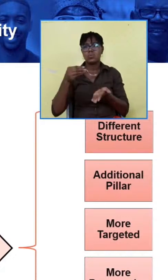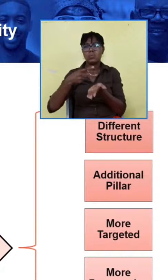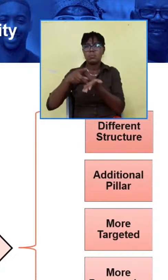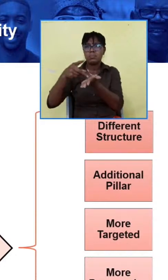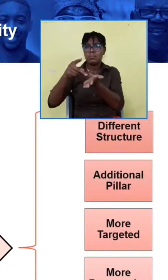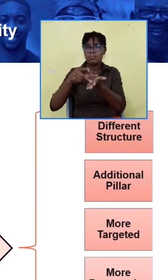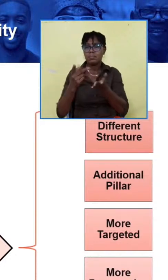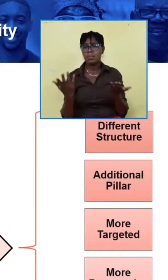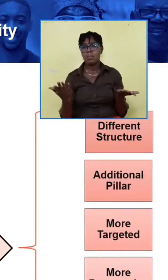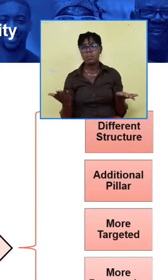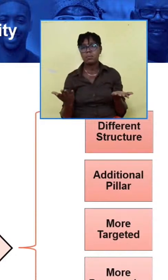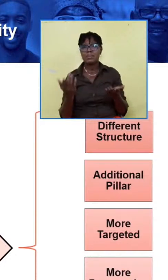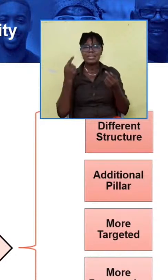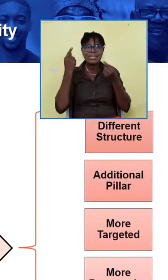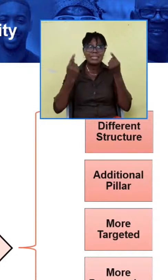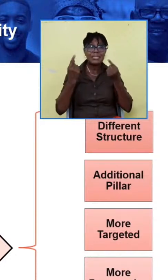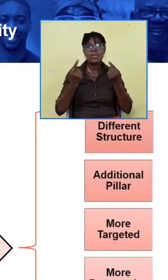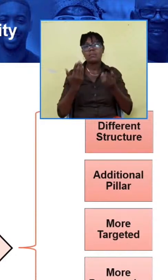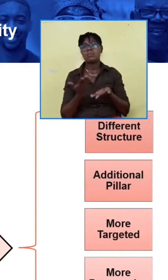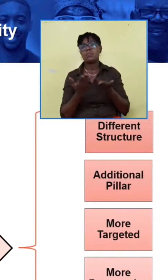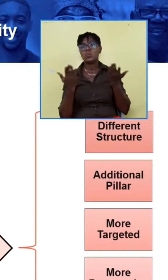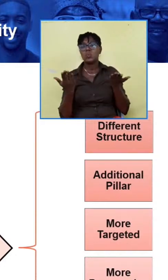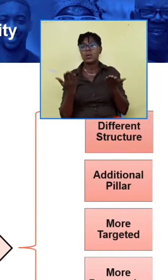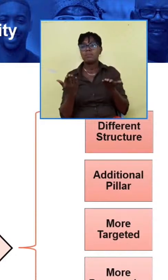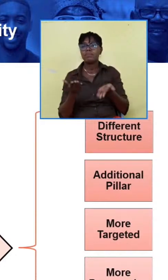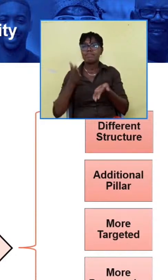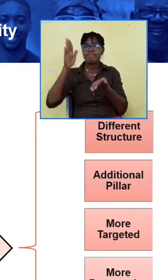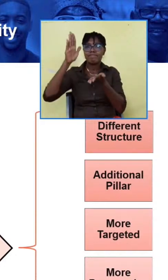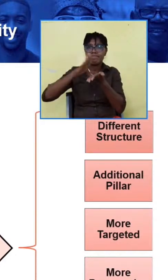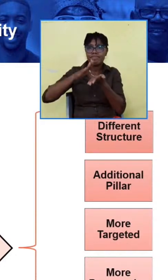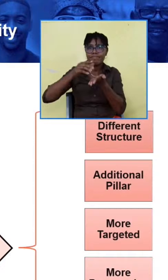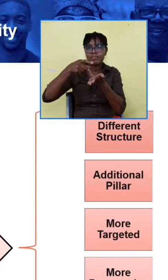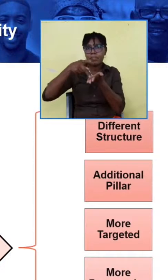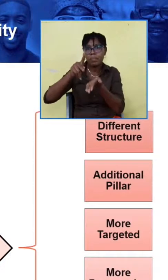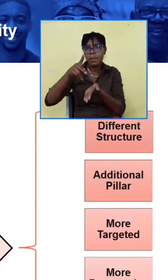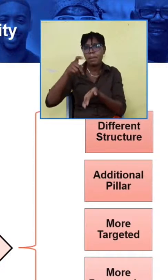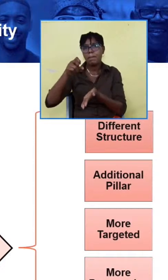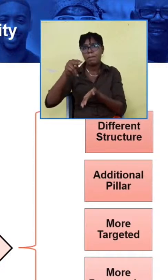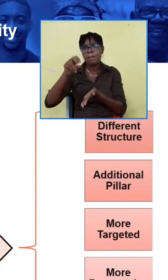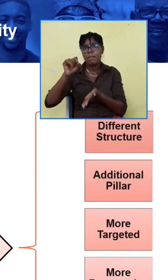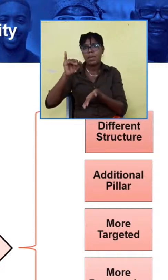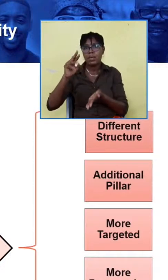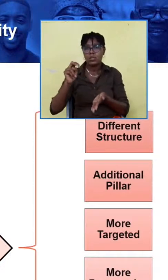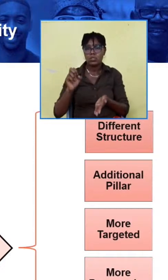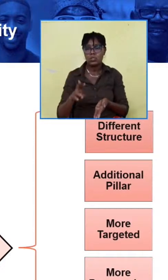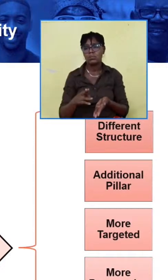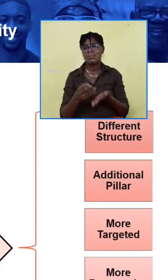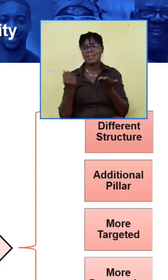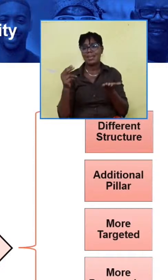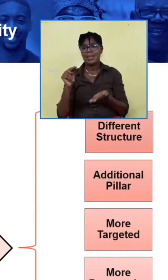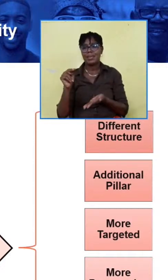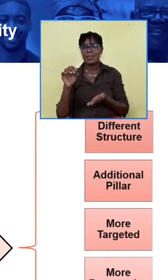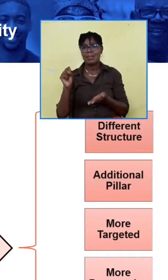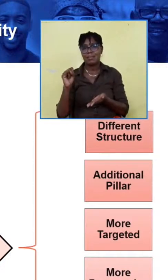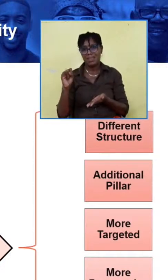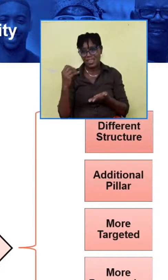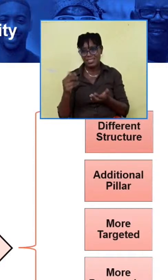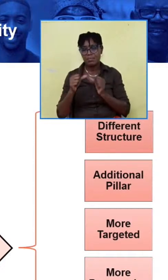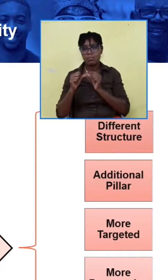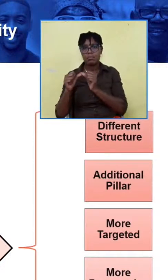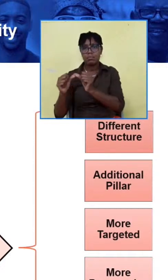probably give them less than the full cost of living adjustment to help bear the burden of ensuring the scheme is sustainable for the long